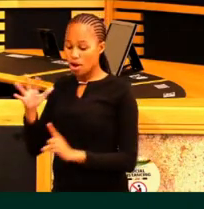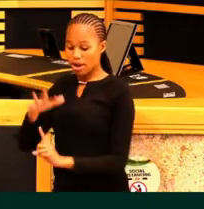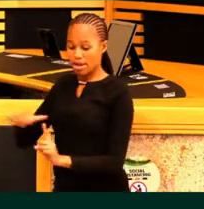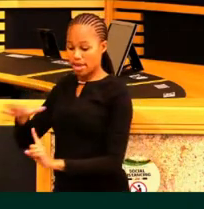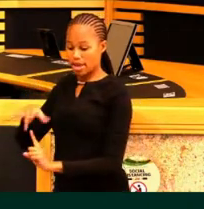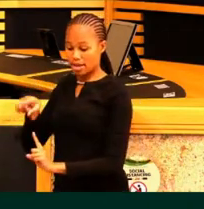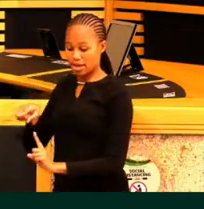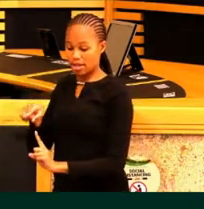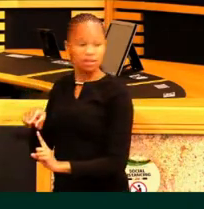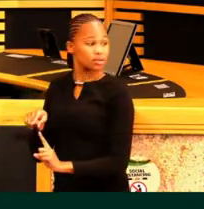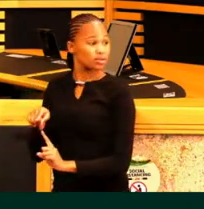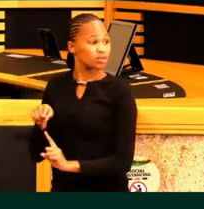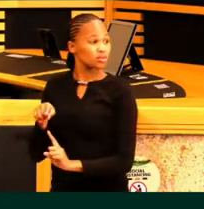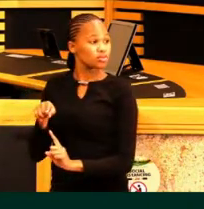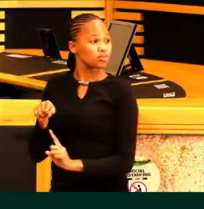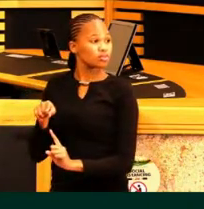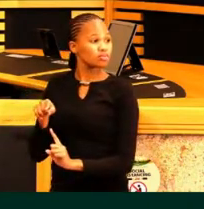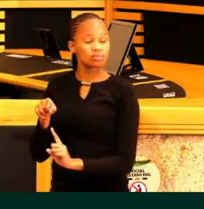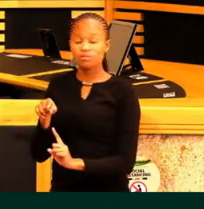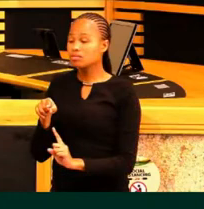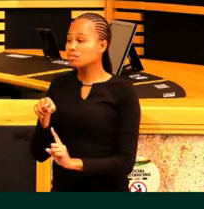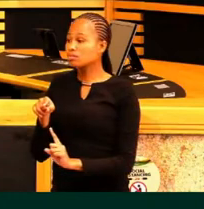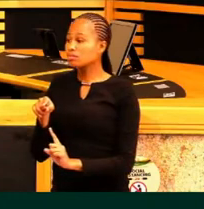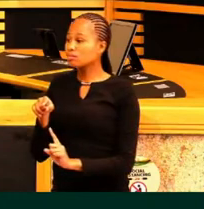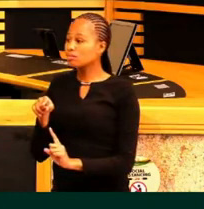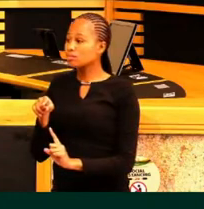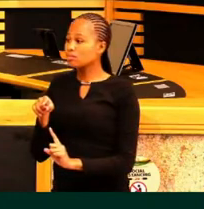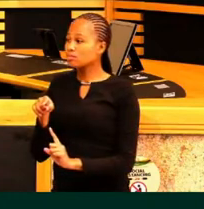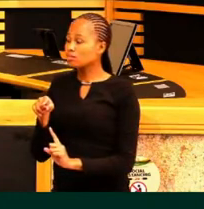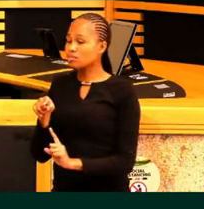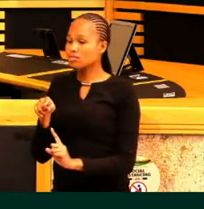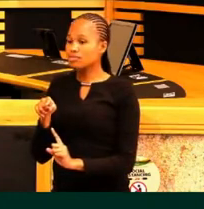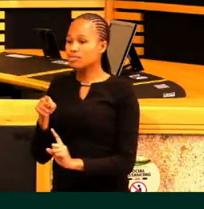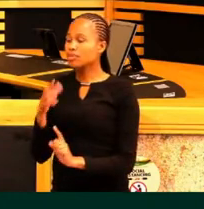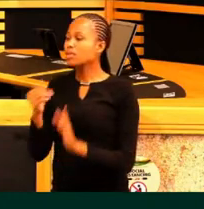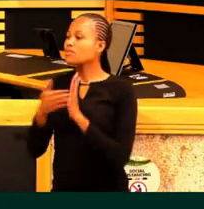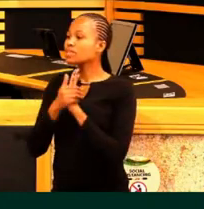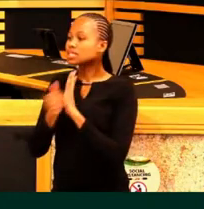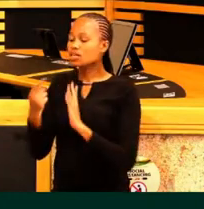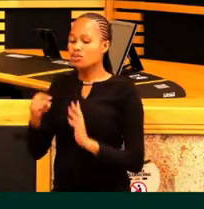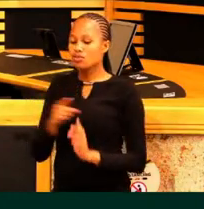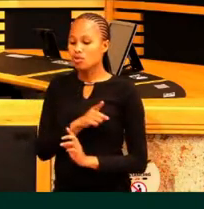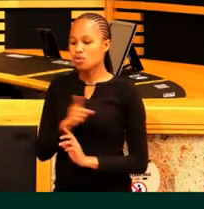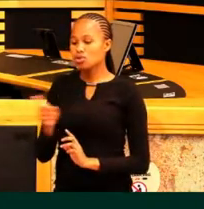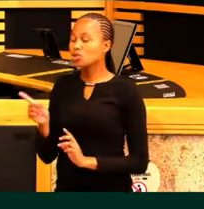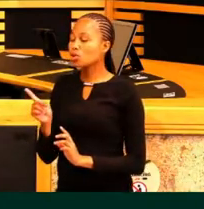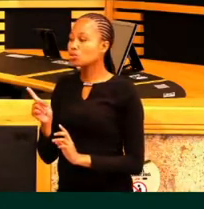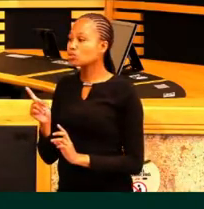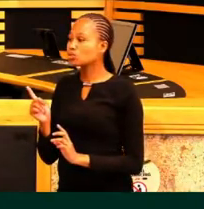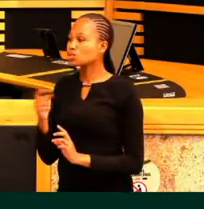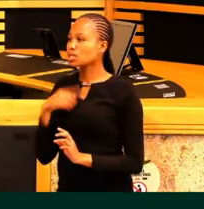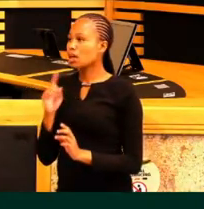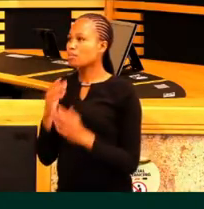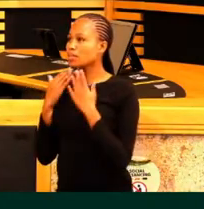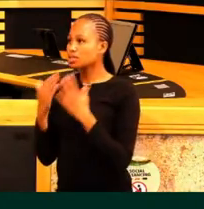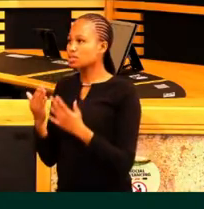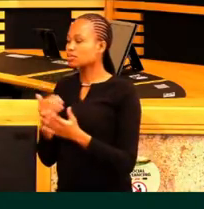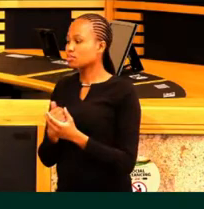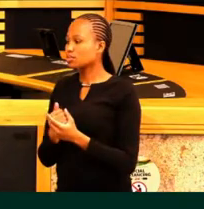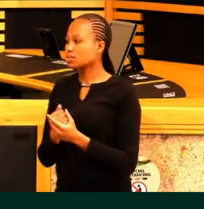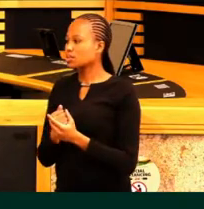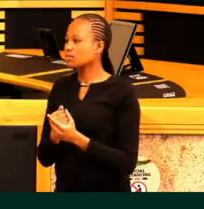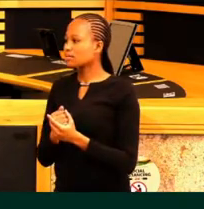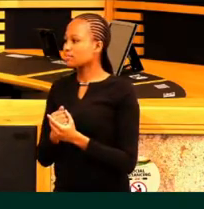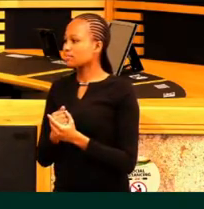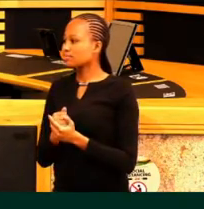we necessarily implement the relevant skills for those relevant Productions and Bong thank